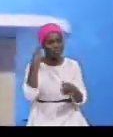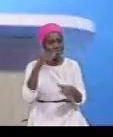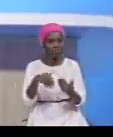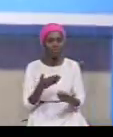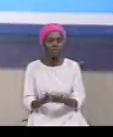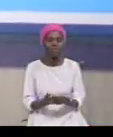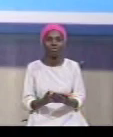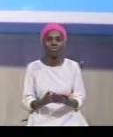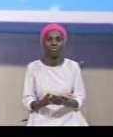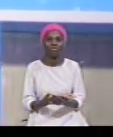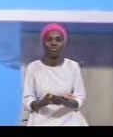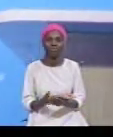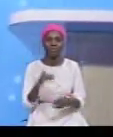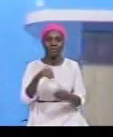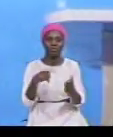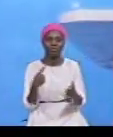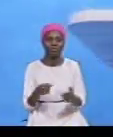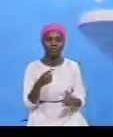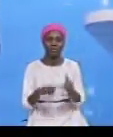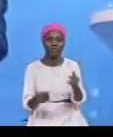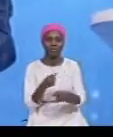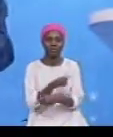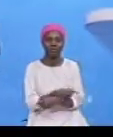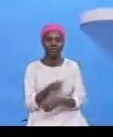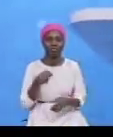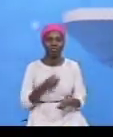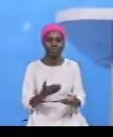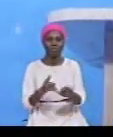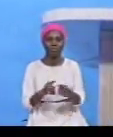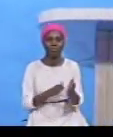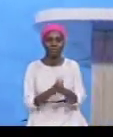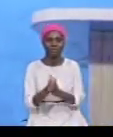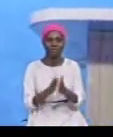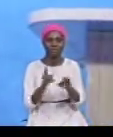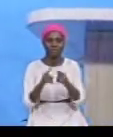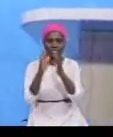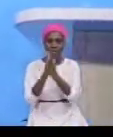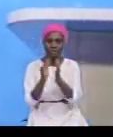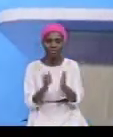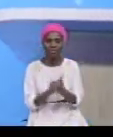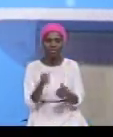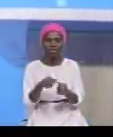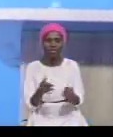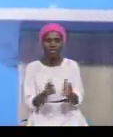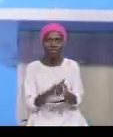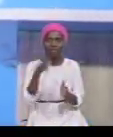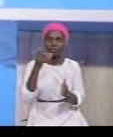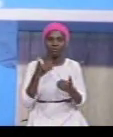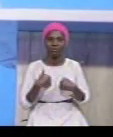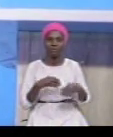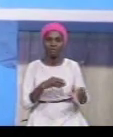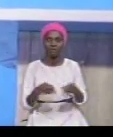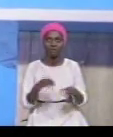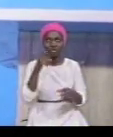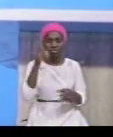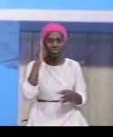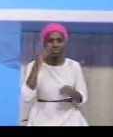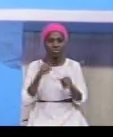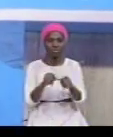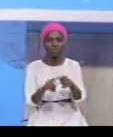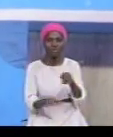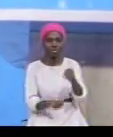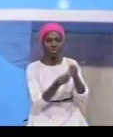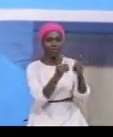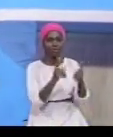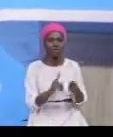We want, we desire, we pray that everything God has done, God will keep on adding